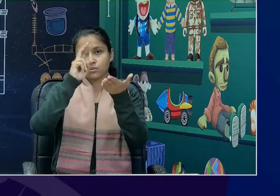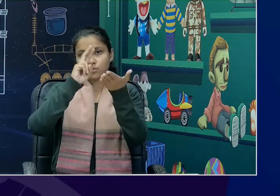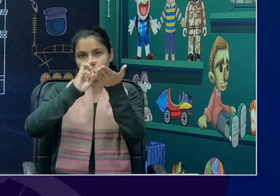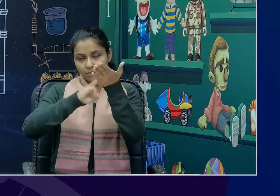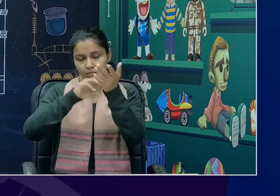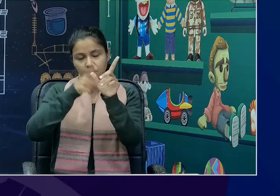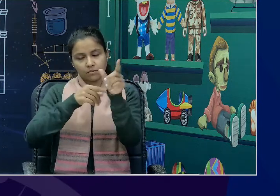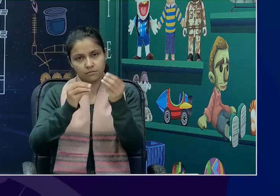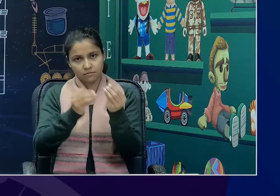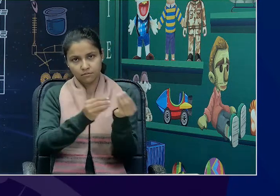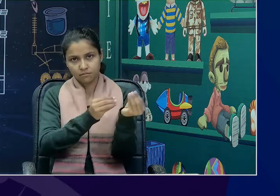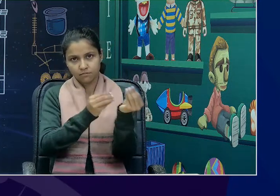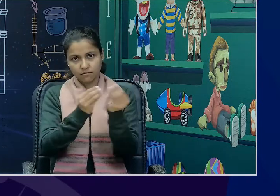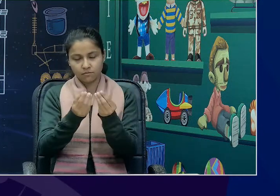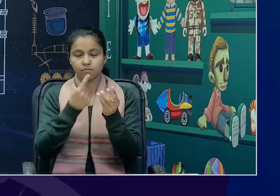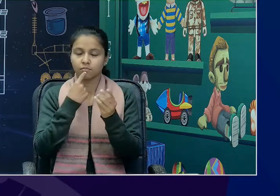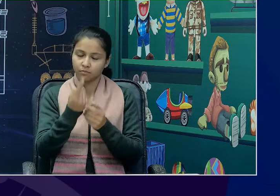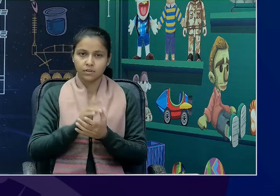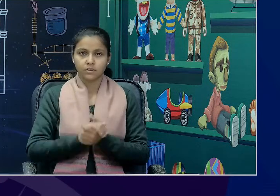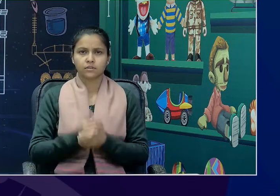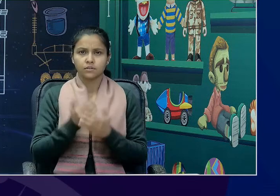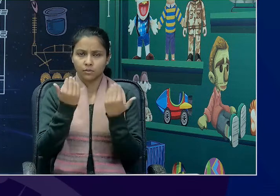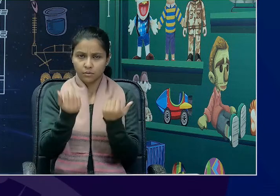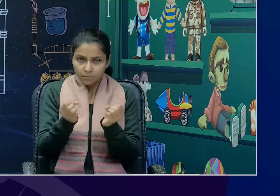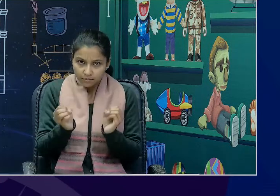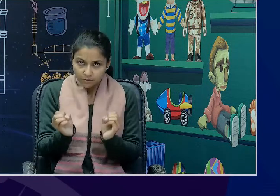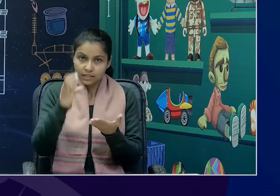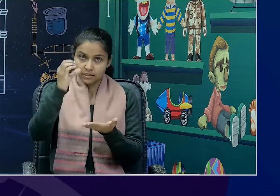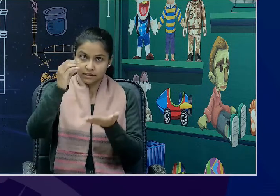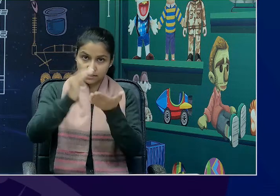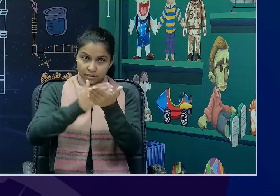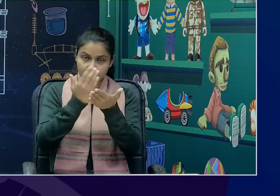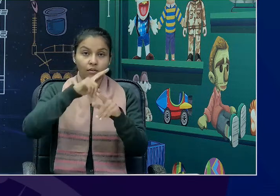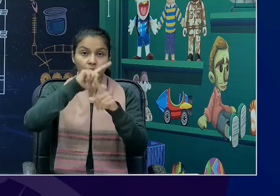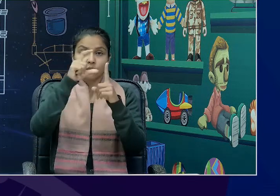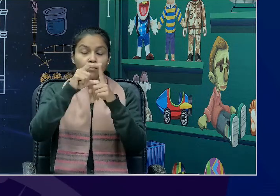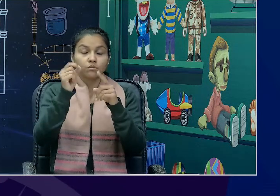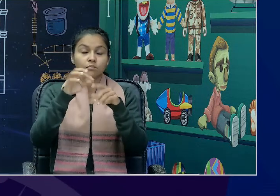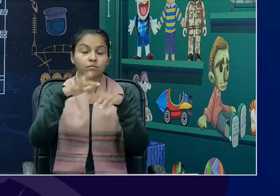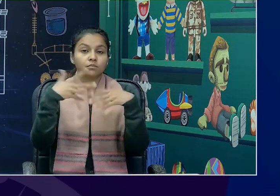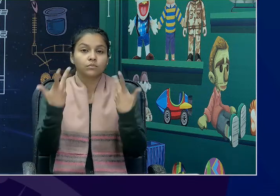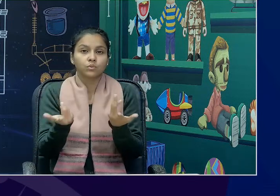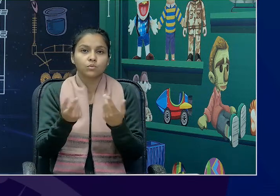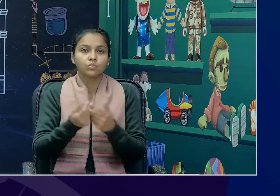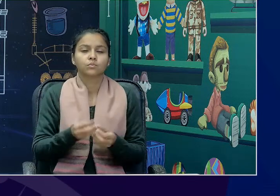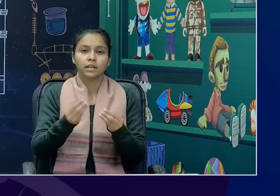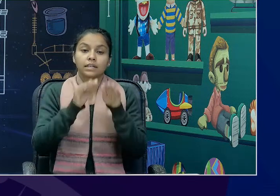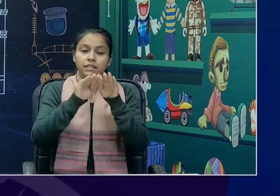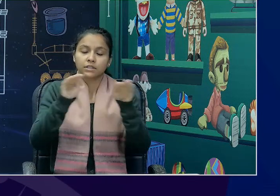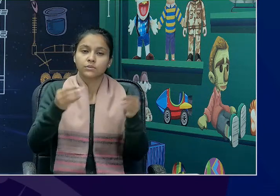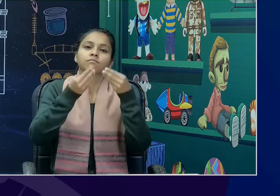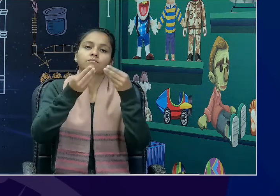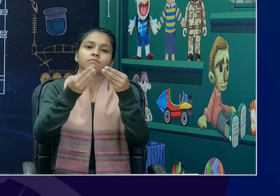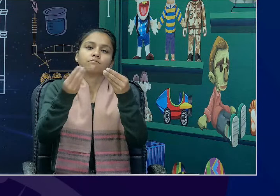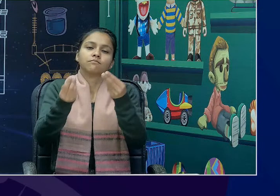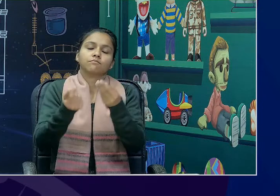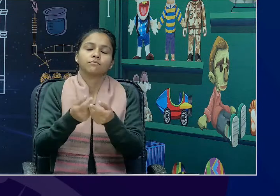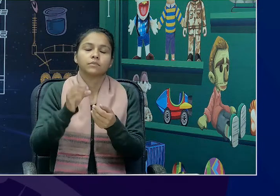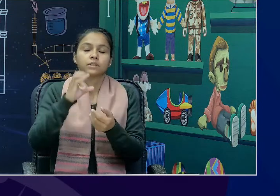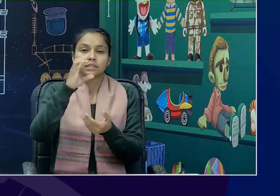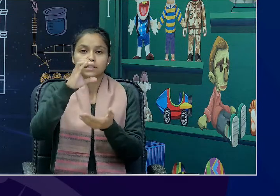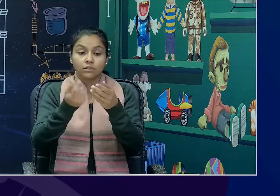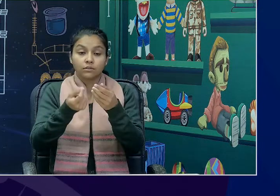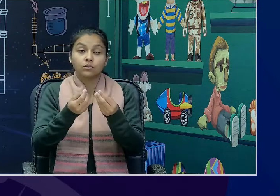So when we are starting the chapter, what we can do is to give students a little insight of the chapter, or to give